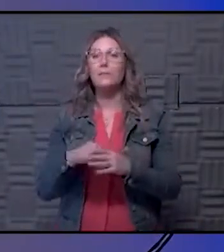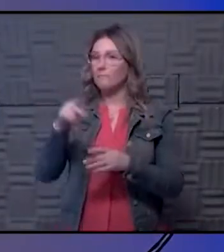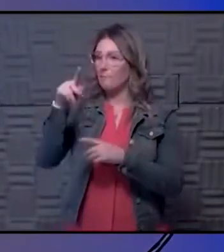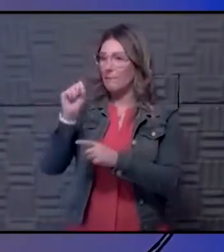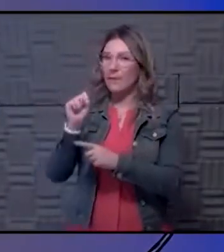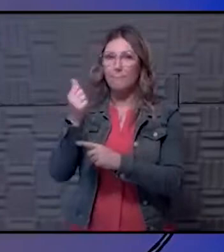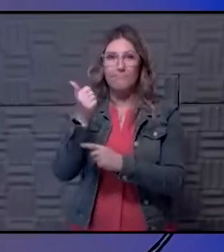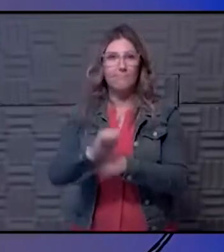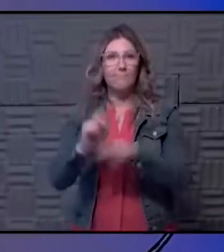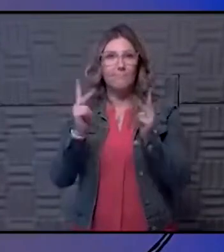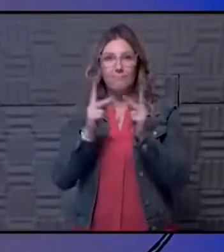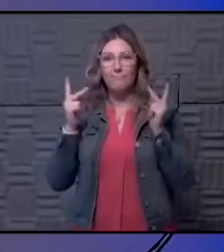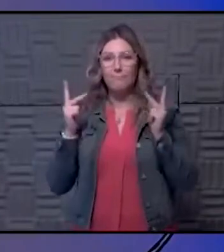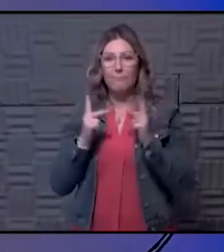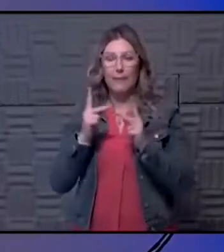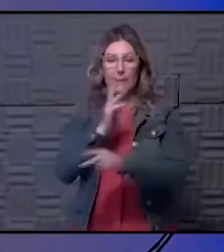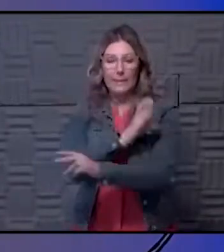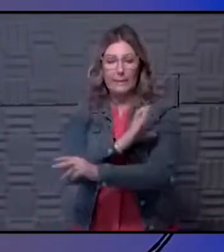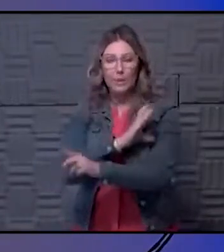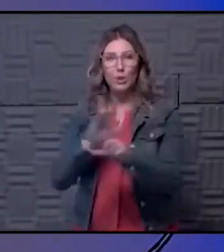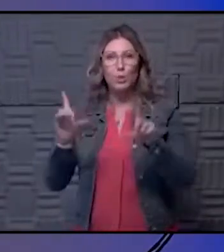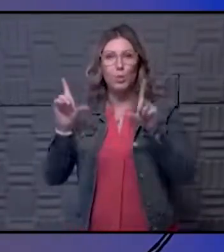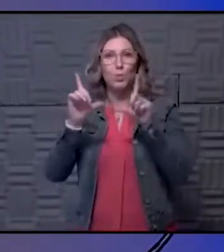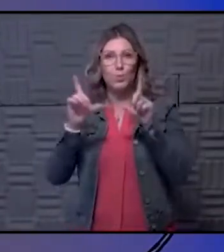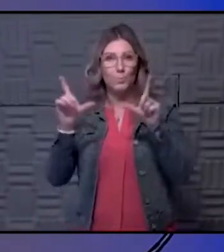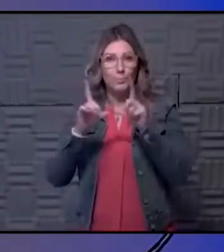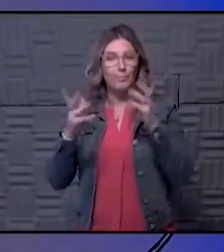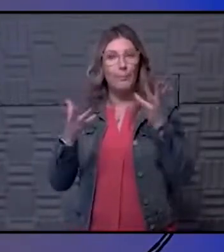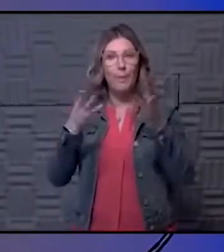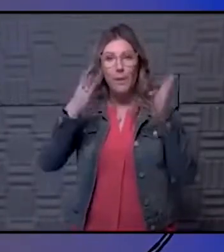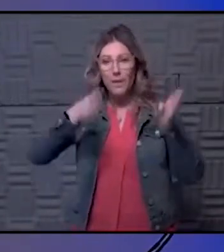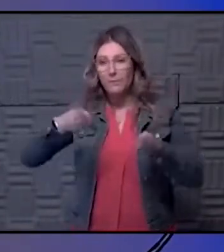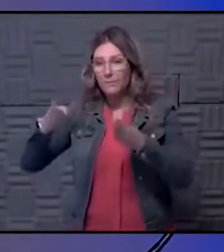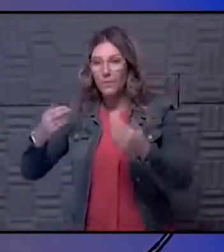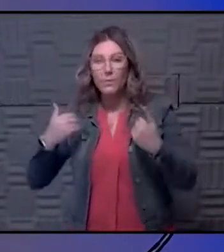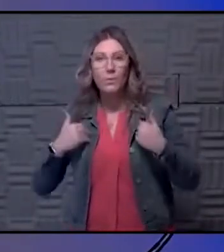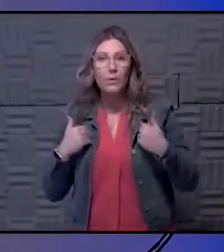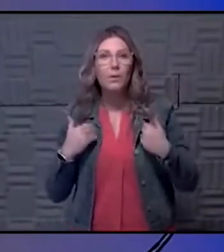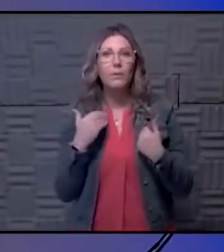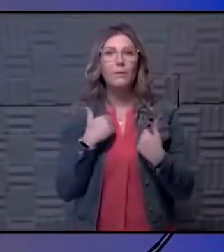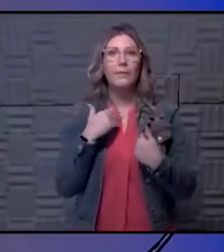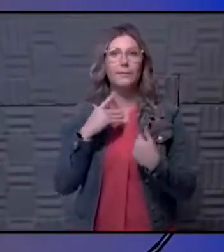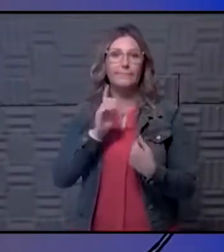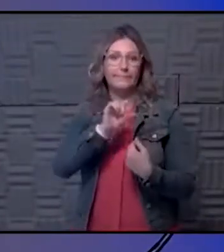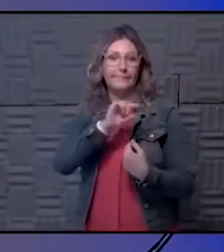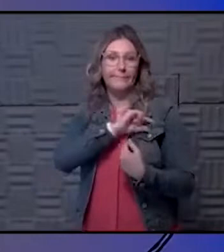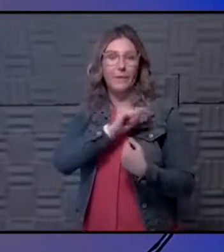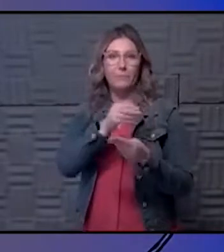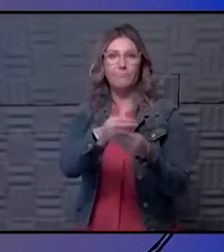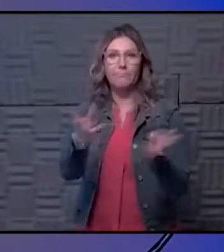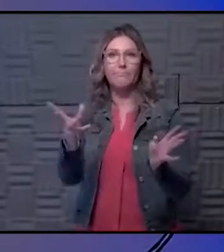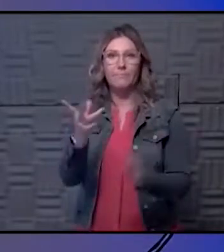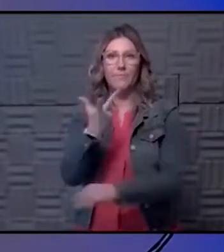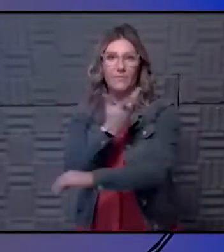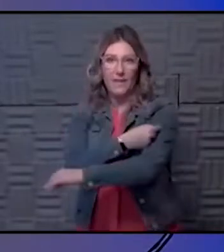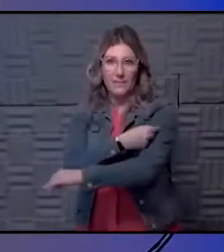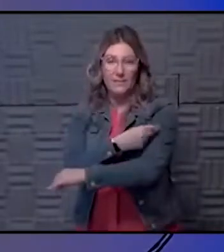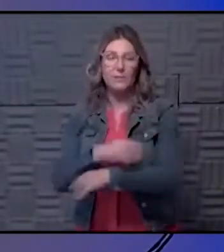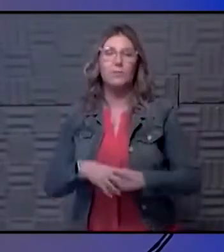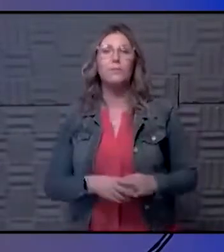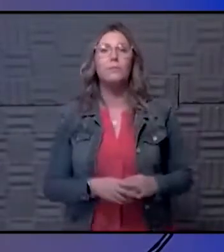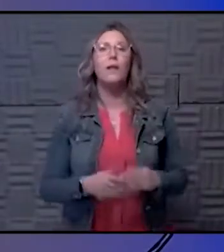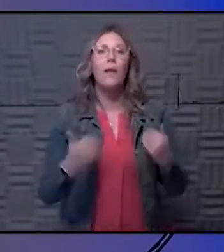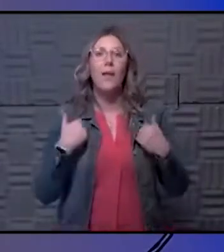Any position, clinical licensure that an individual may have that is eligible to give vaccinations. So we do